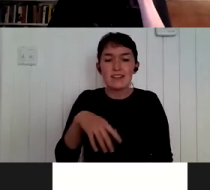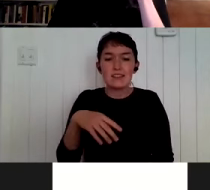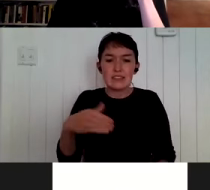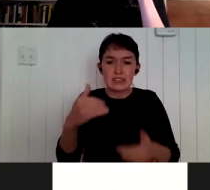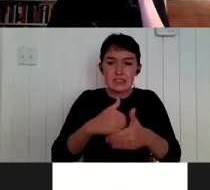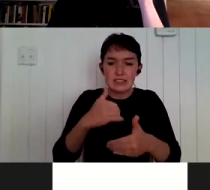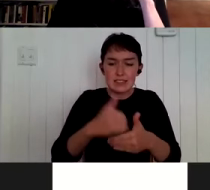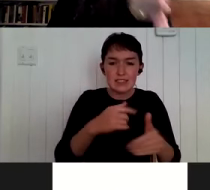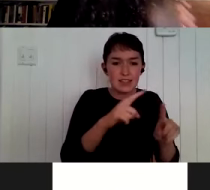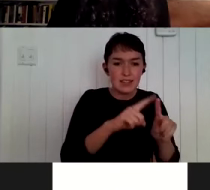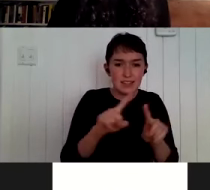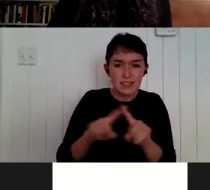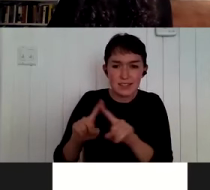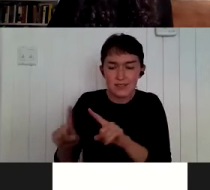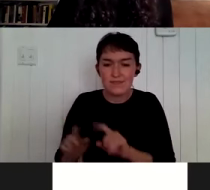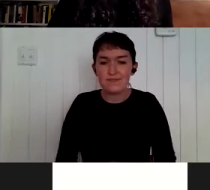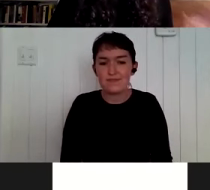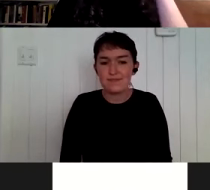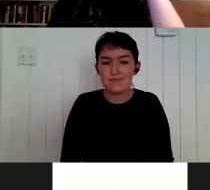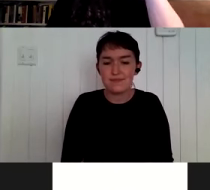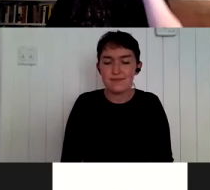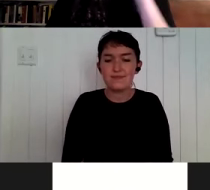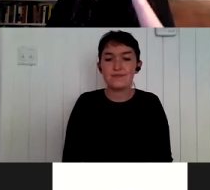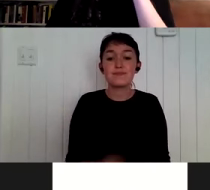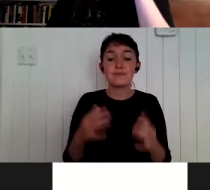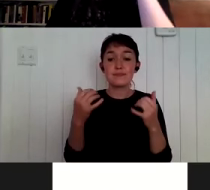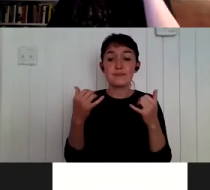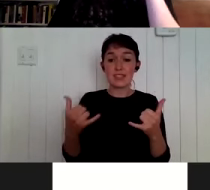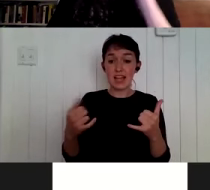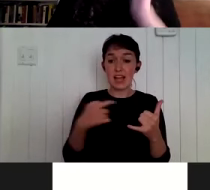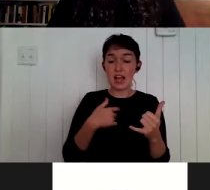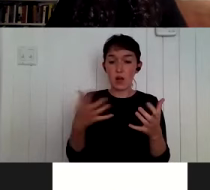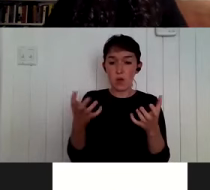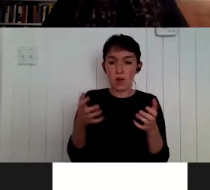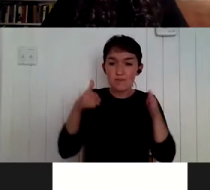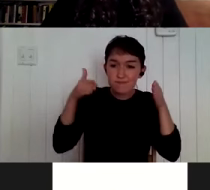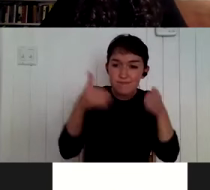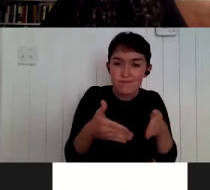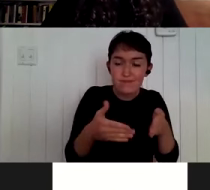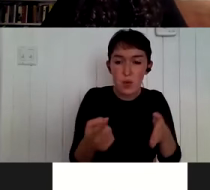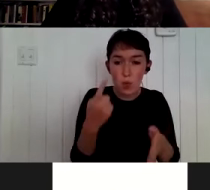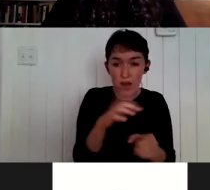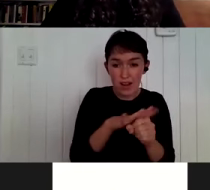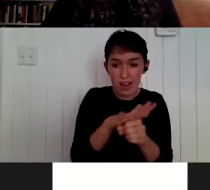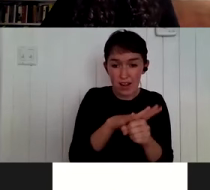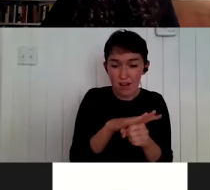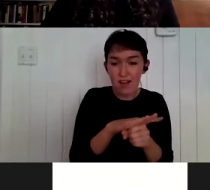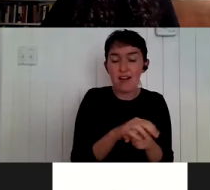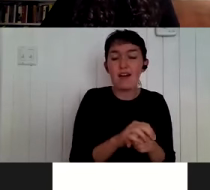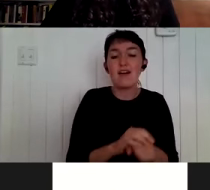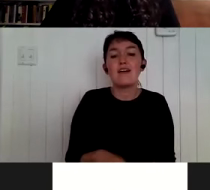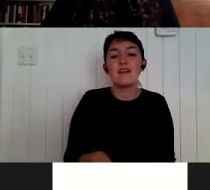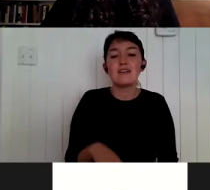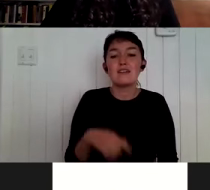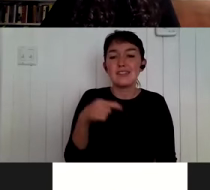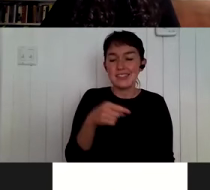different domains. What I want to do today was zoom in on one area, mainly because this is the area that